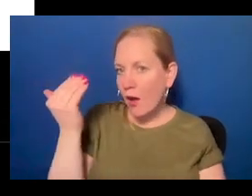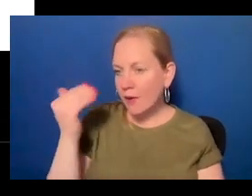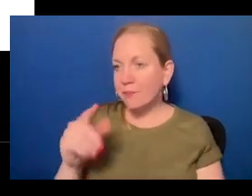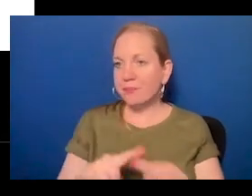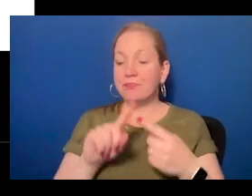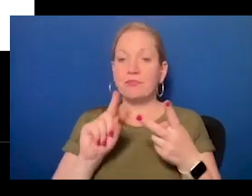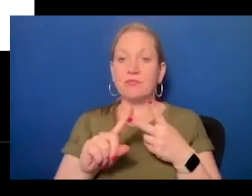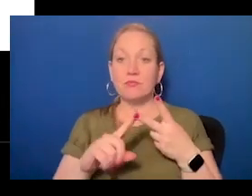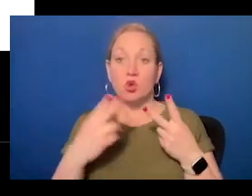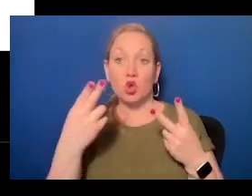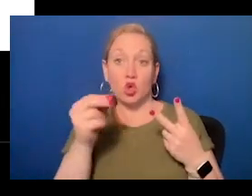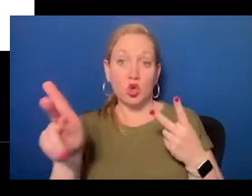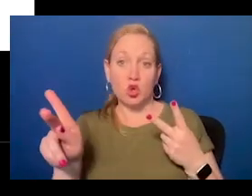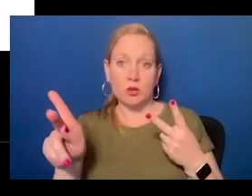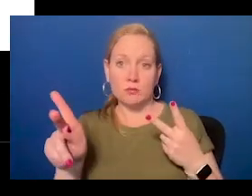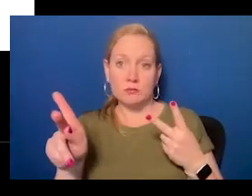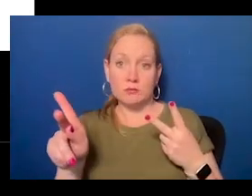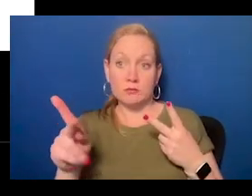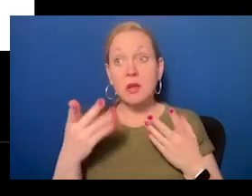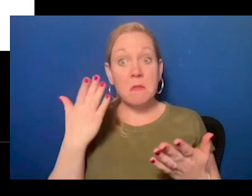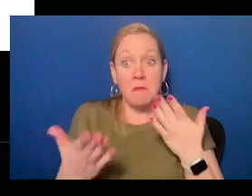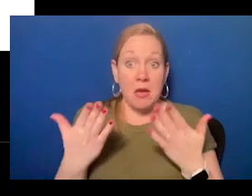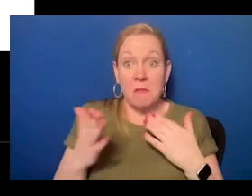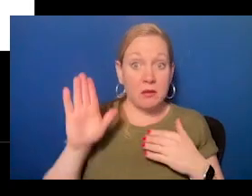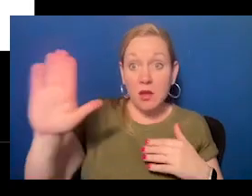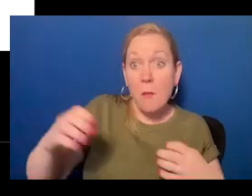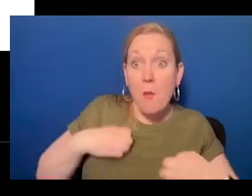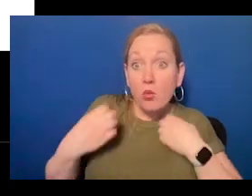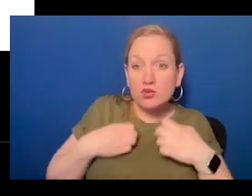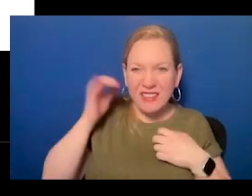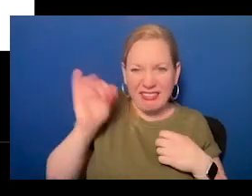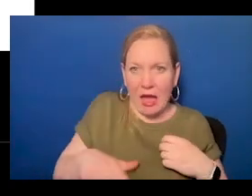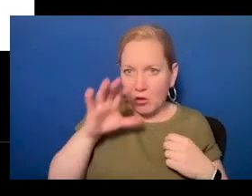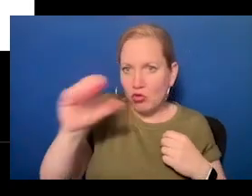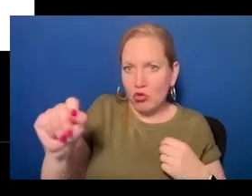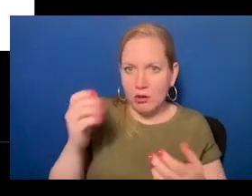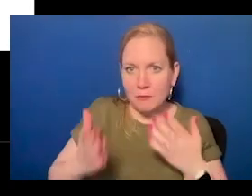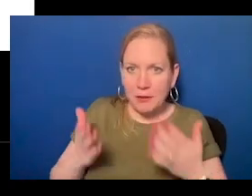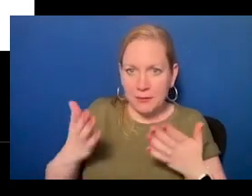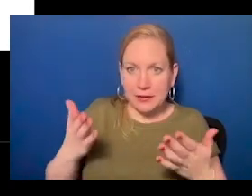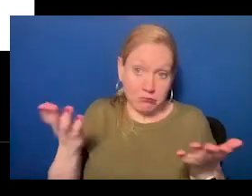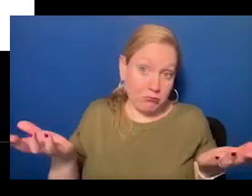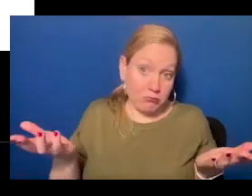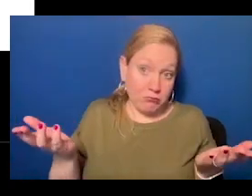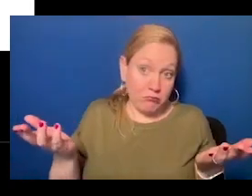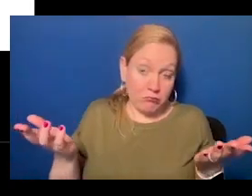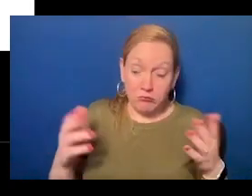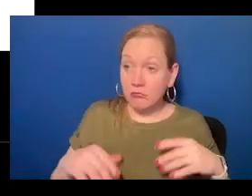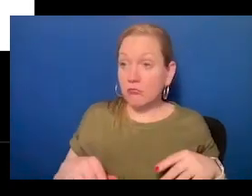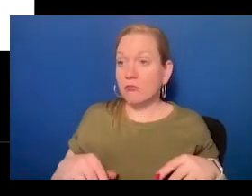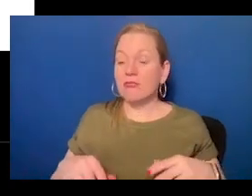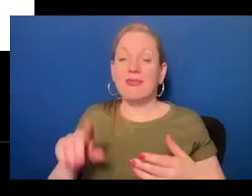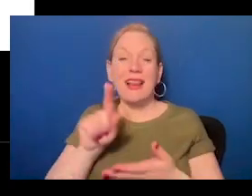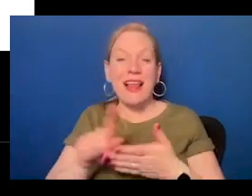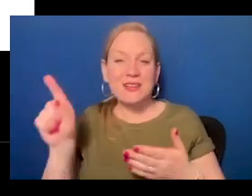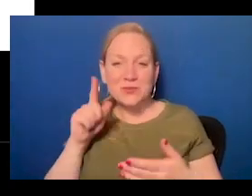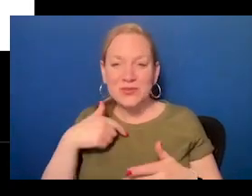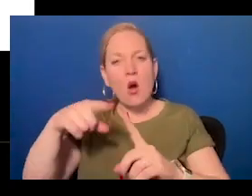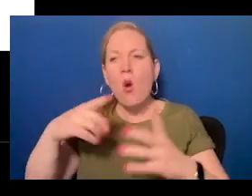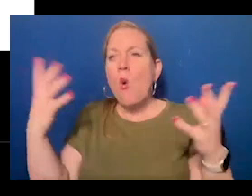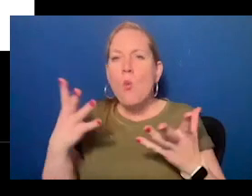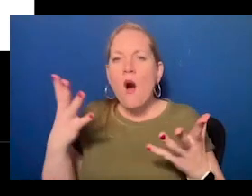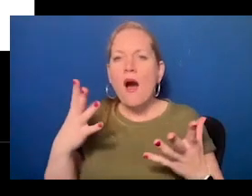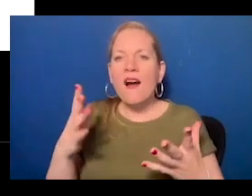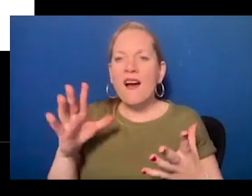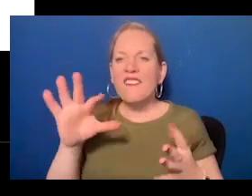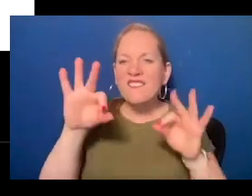engaging, and your hook, which maybe that is your hook. Your main character's emotional, relatability might be the hook,